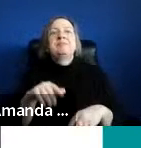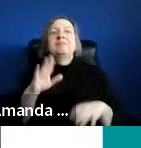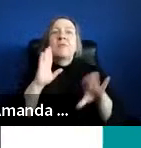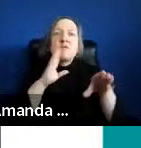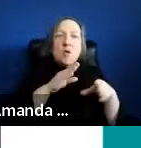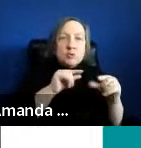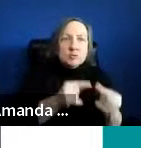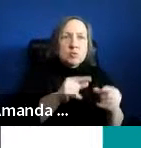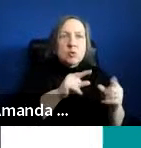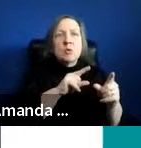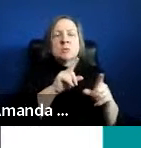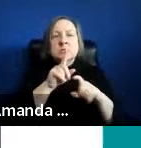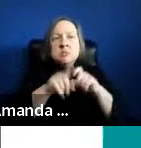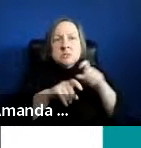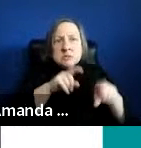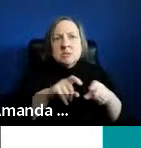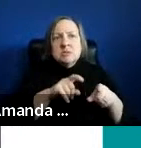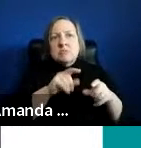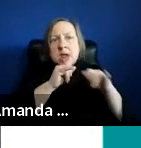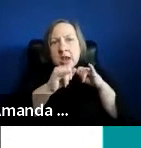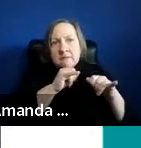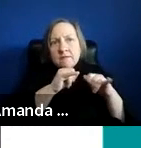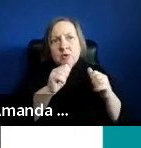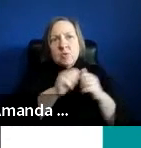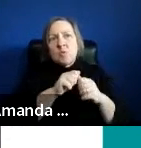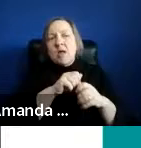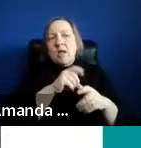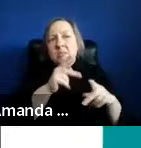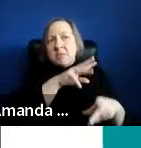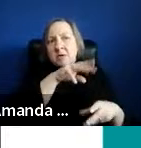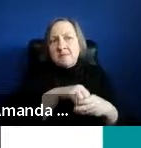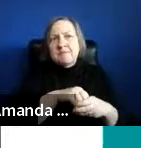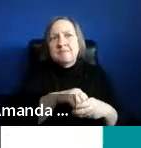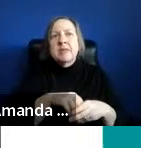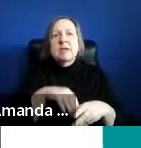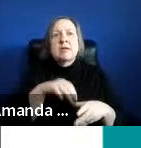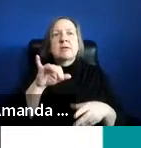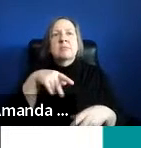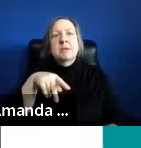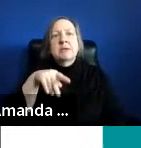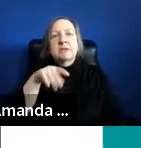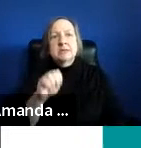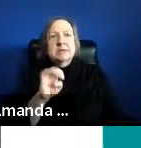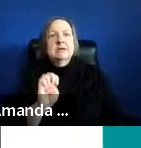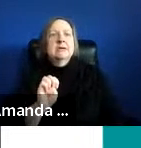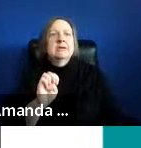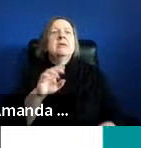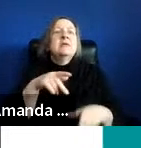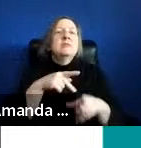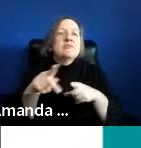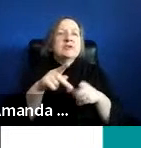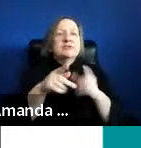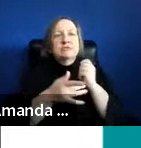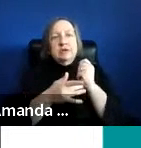then professional technical engineering occupations were considered as well. And now I will turn it over to Kelly Haynes from Work Systems